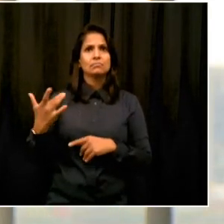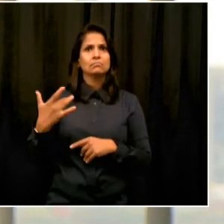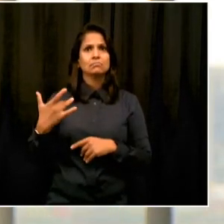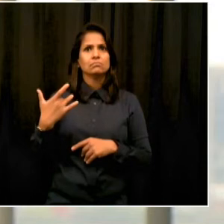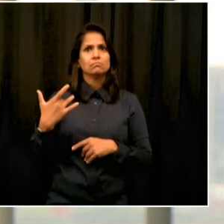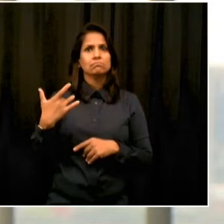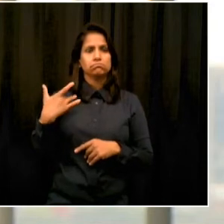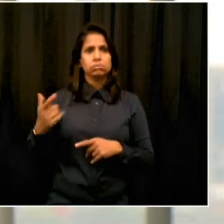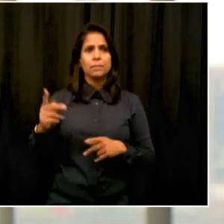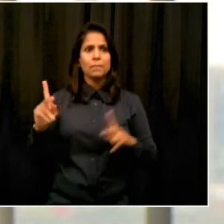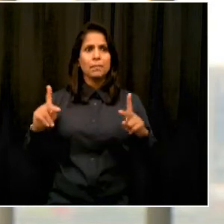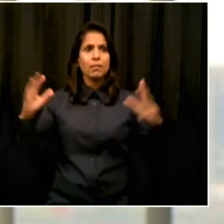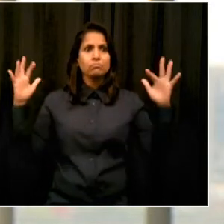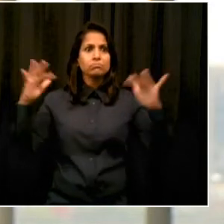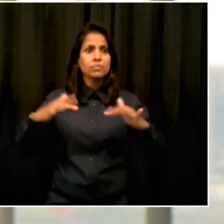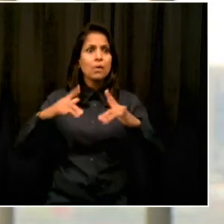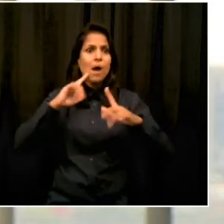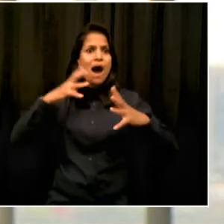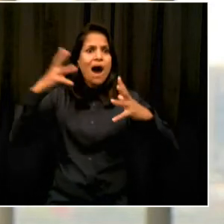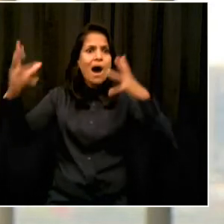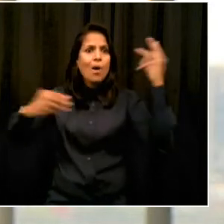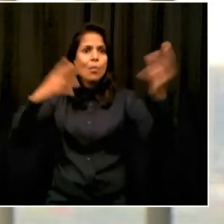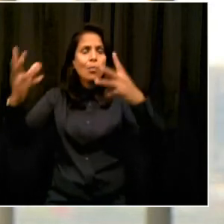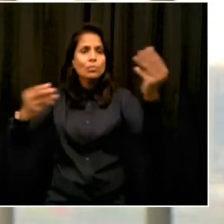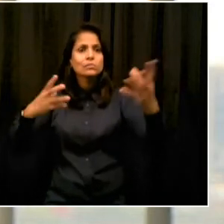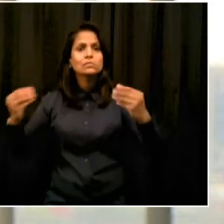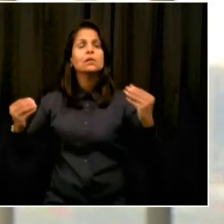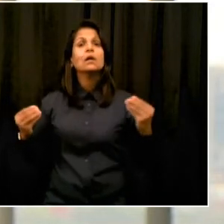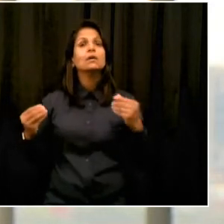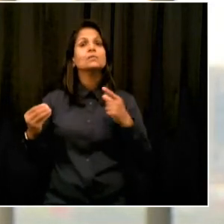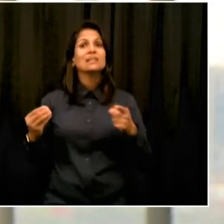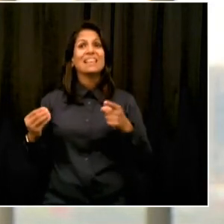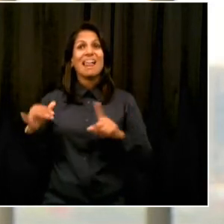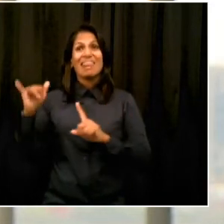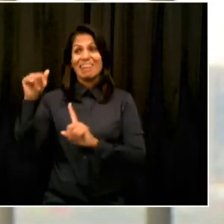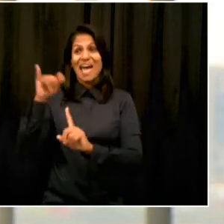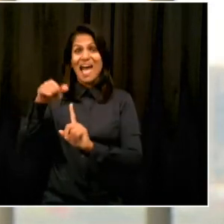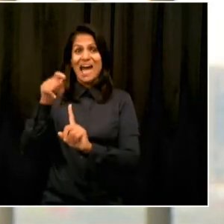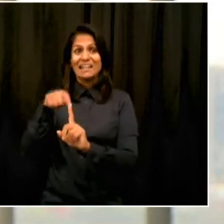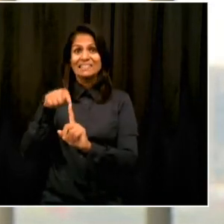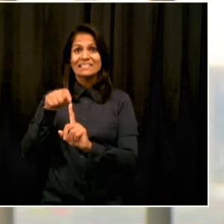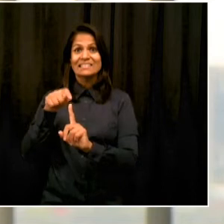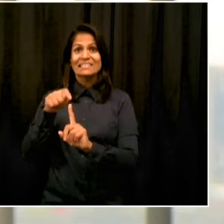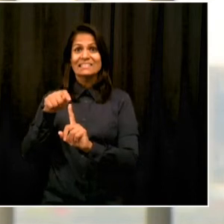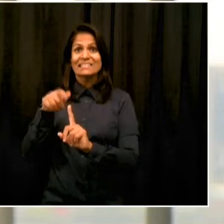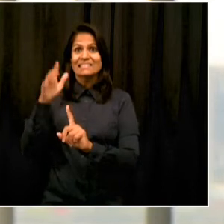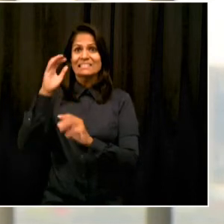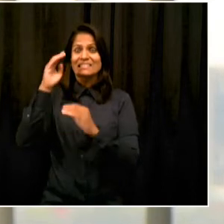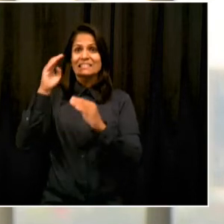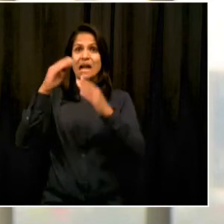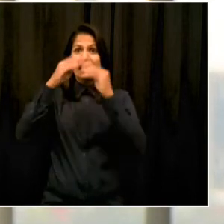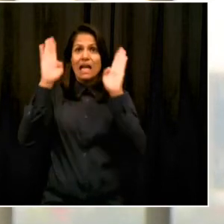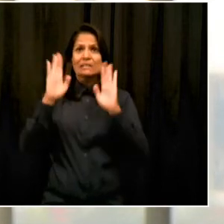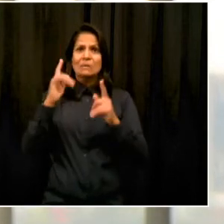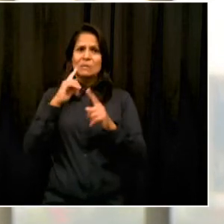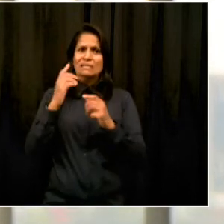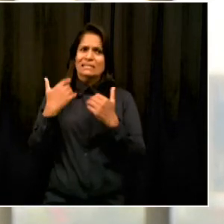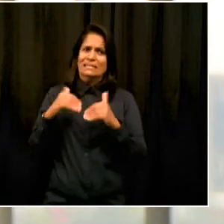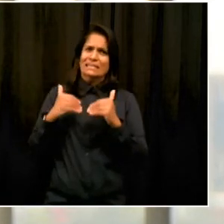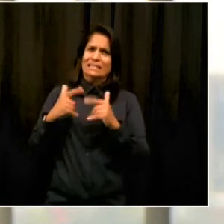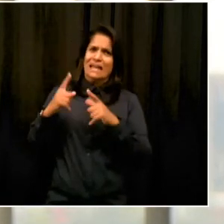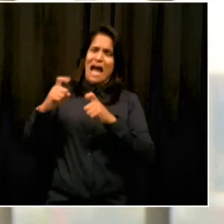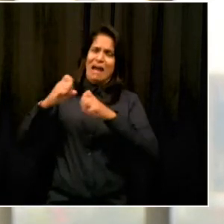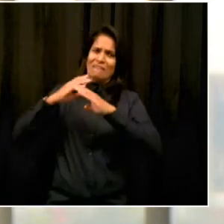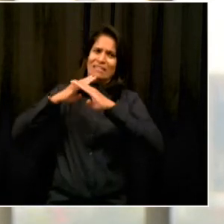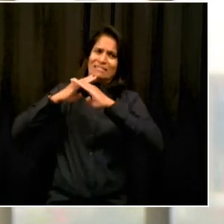we can continue to have our celebrations and our meetings, but we have to, as you are doing, be wearing a mask, and as